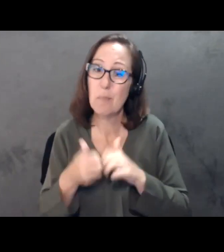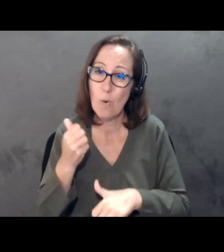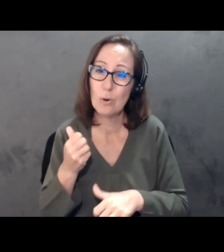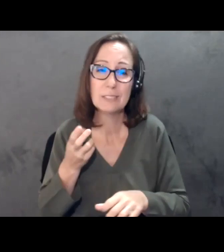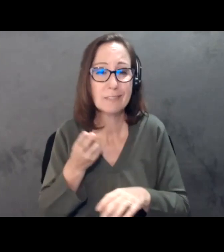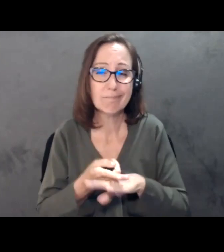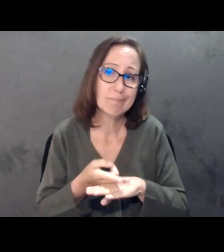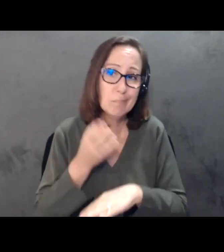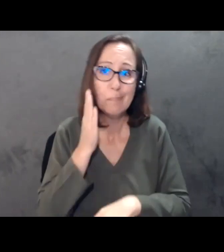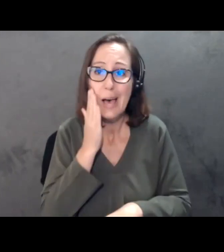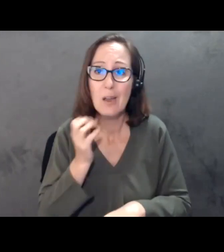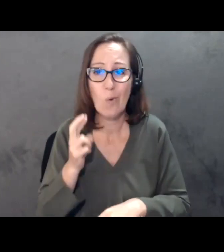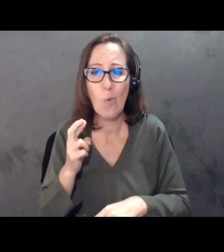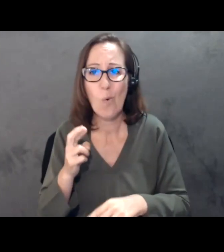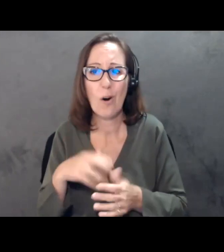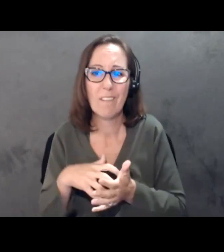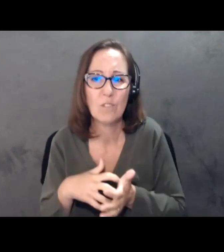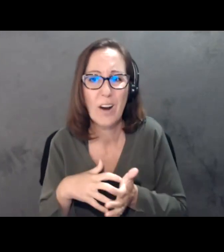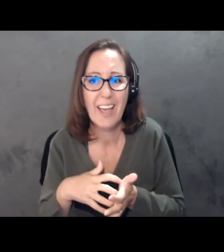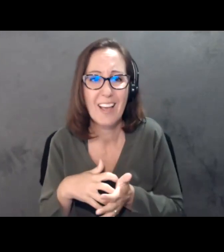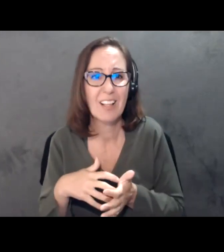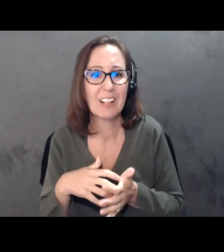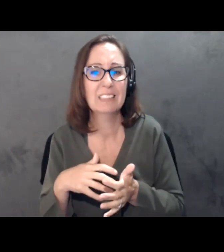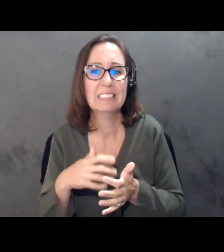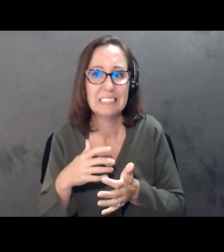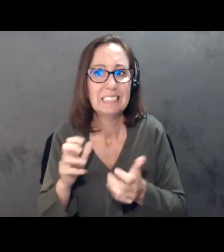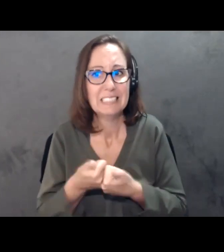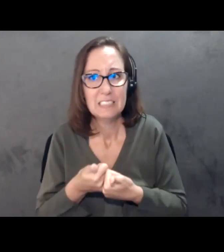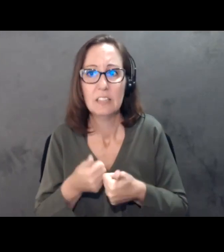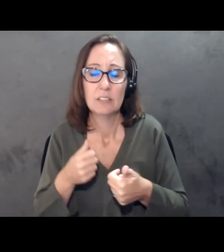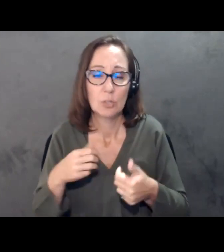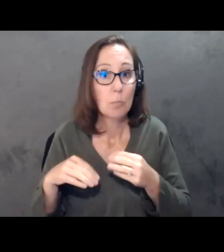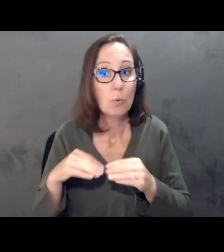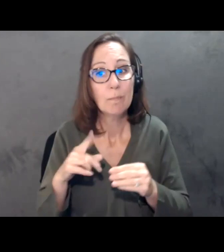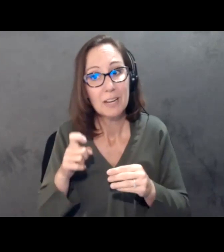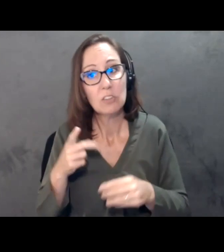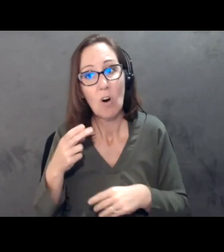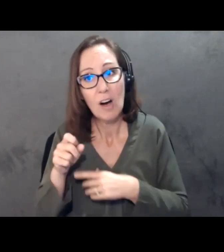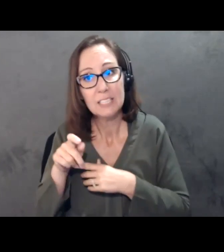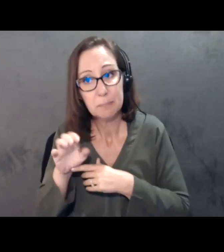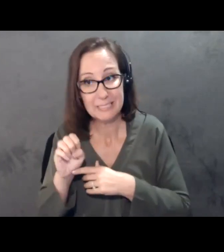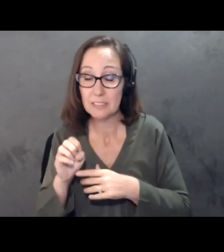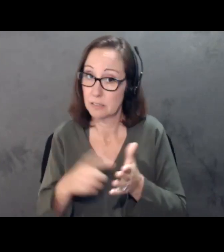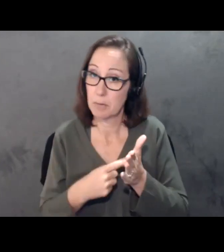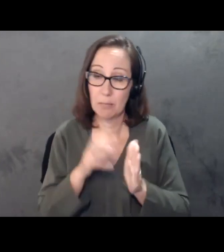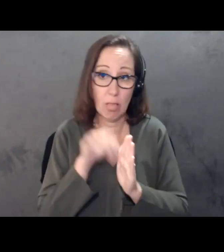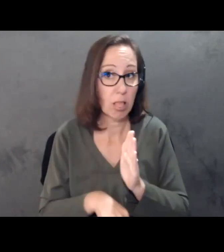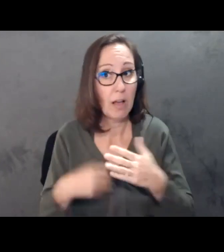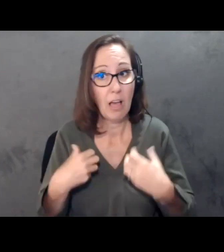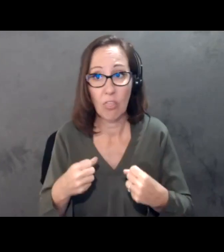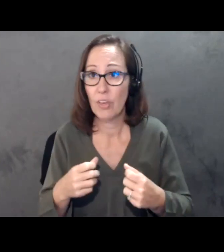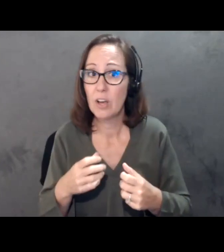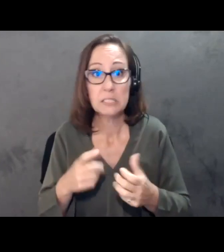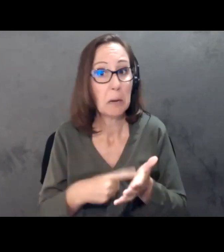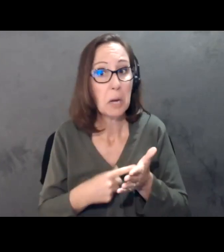frail because they're on hospice. And the time that they decline sometimes is quickly, and sometimes they're with us